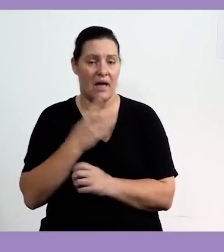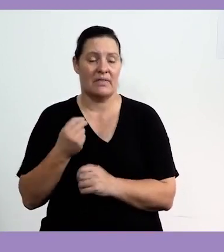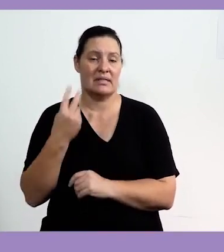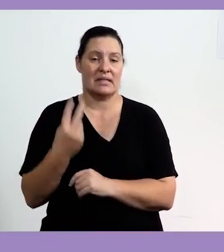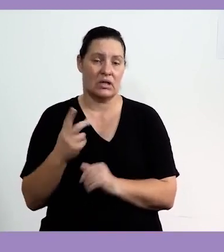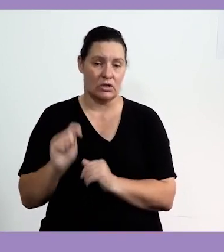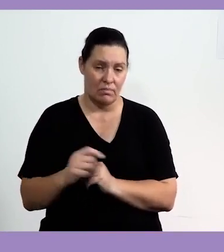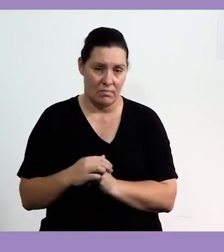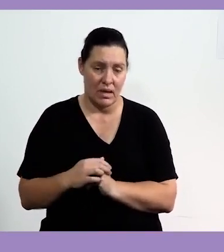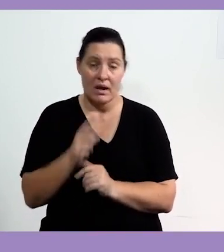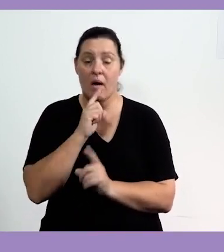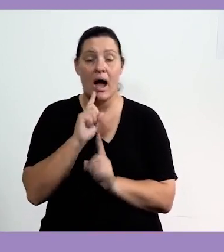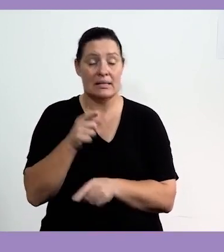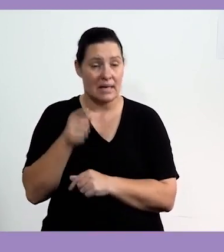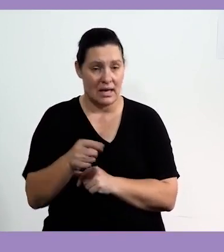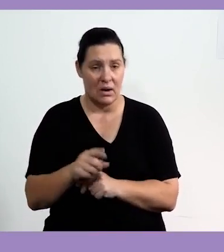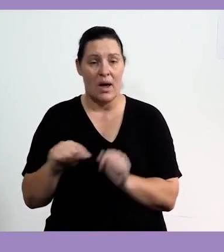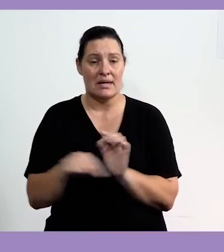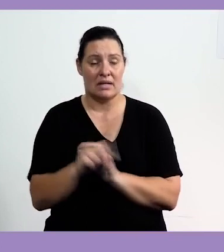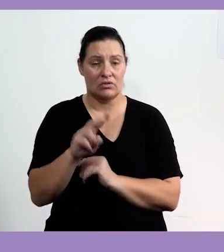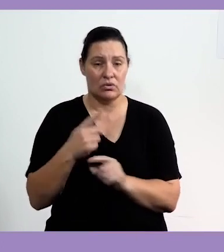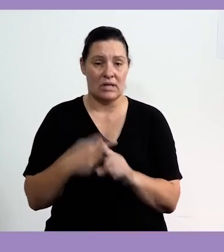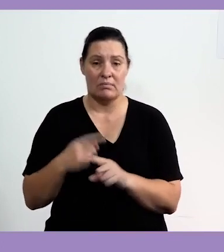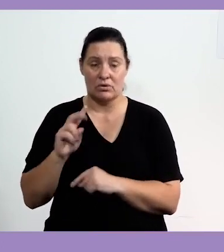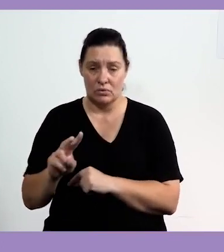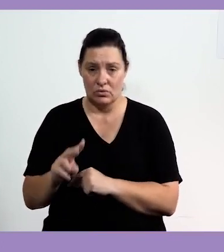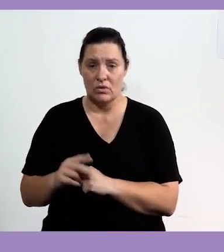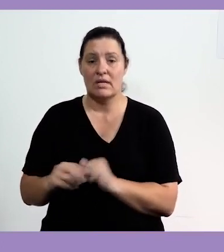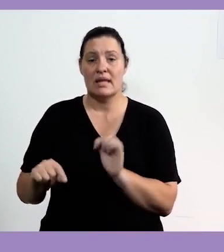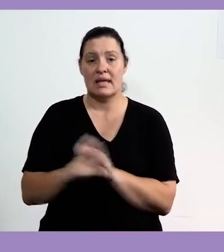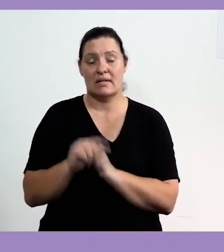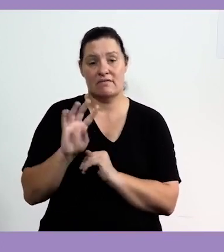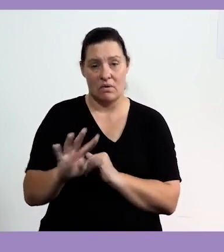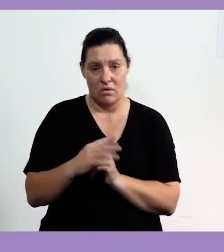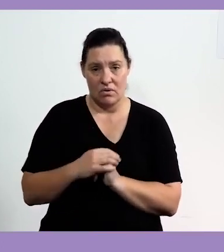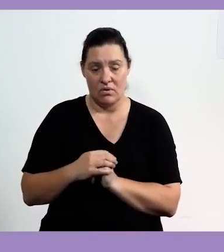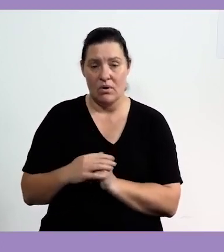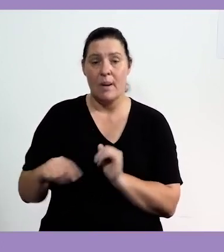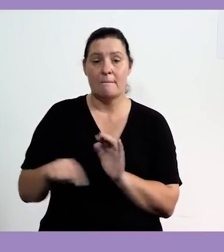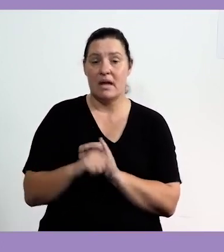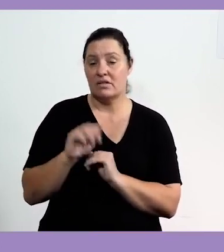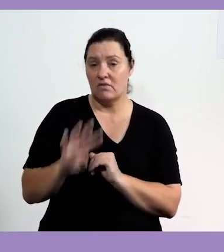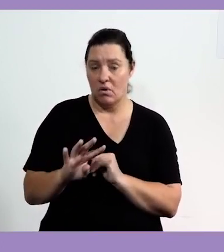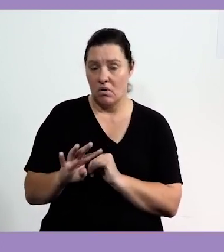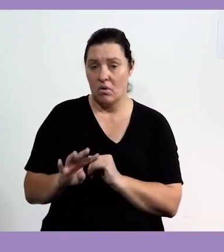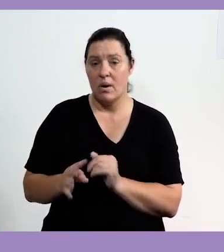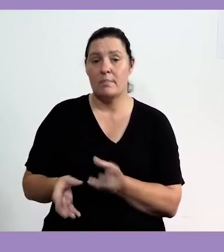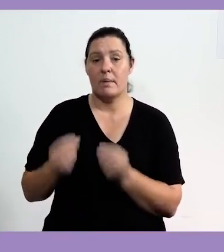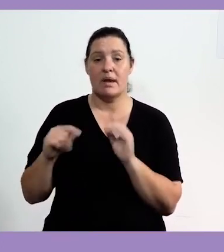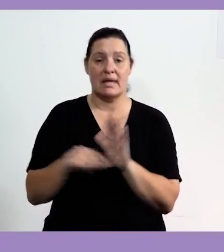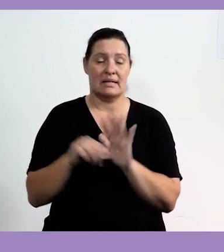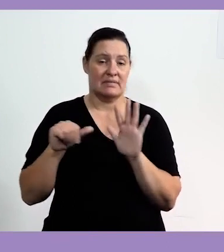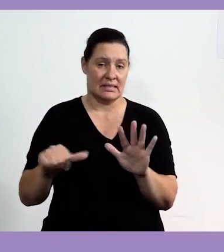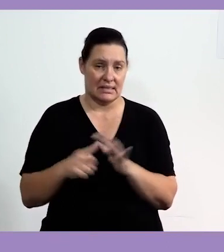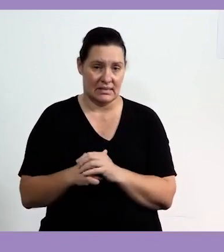we are working with the second term. And our answer there, because negative 2 multiplied by 2 is negative 4, minus 4 is going to give